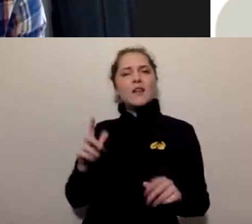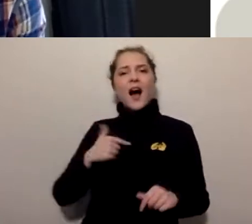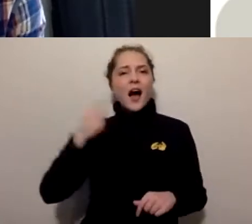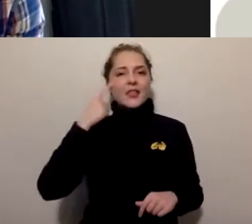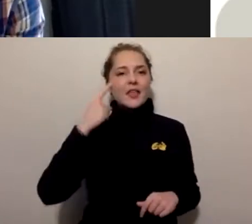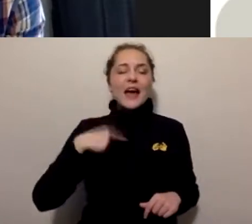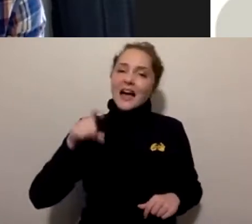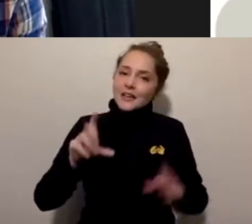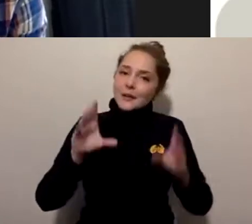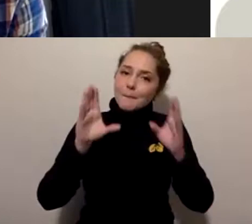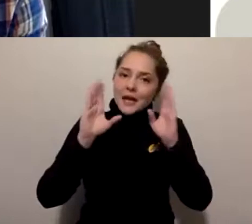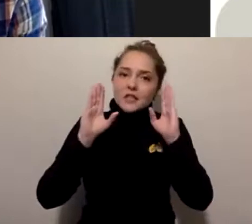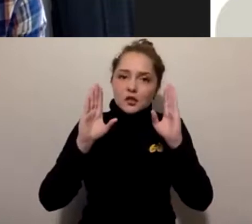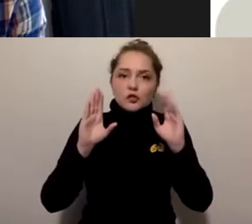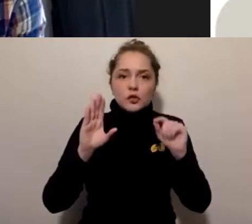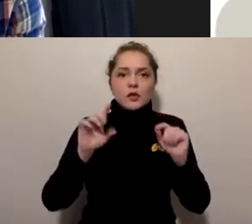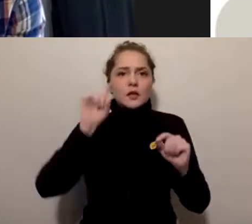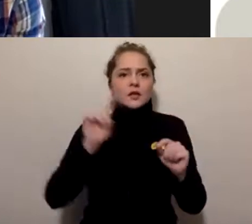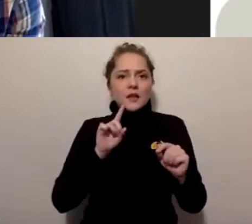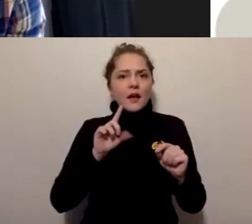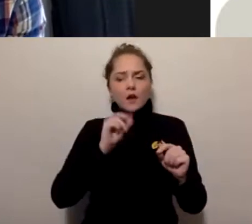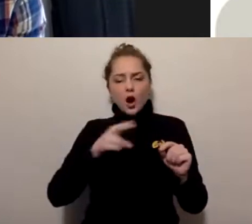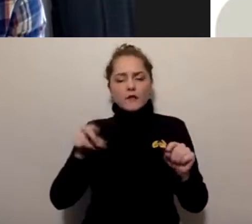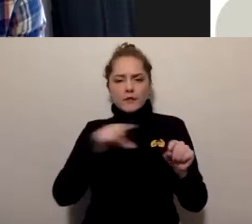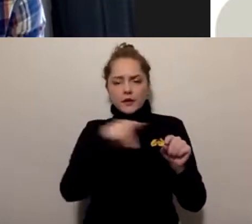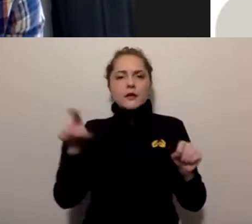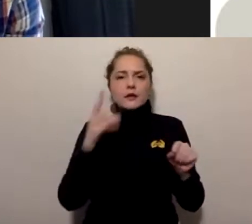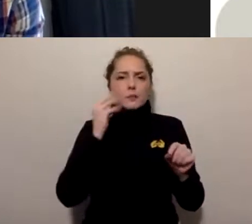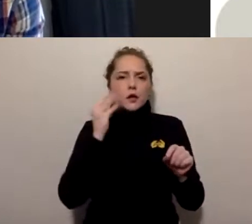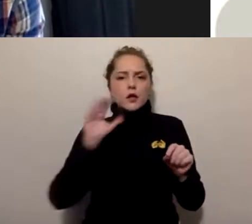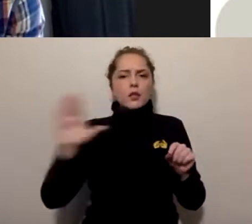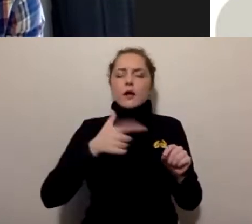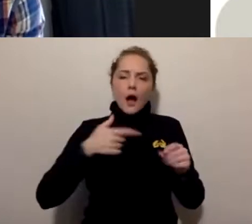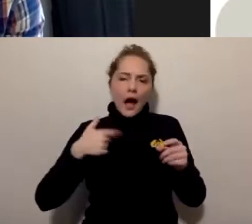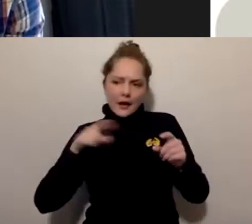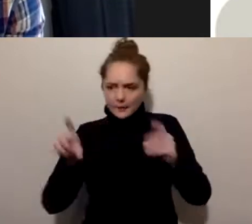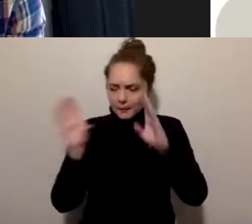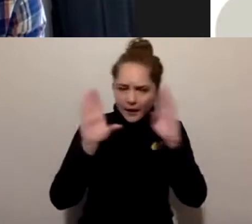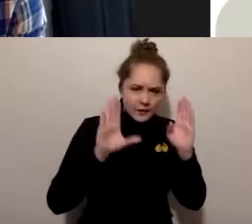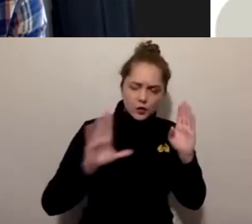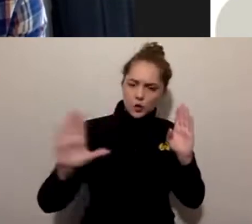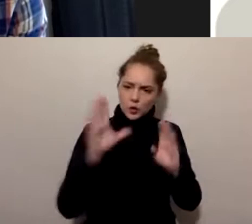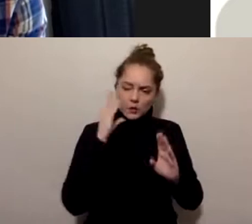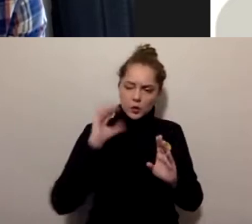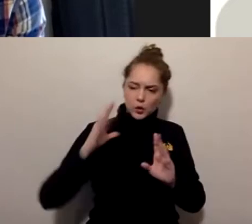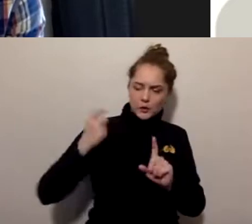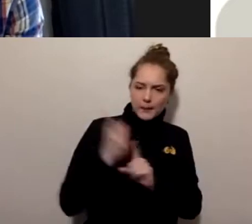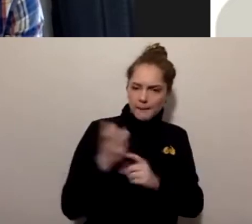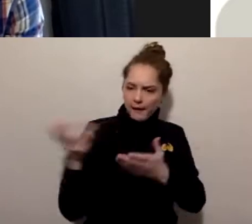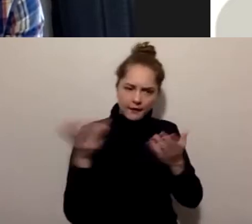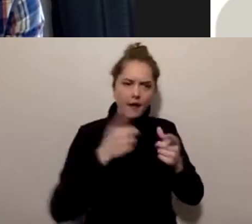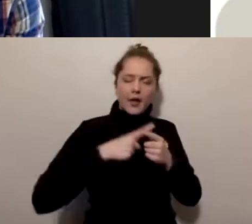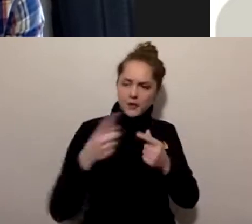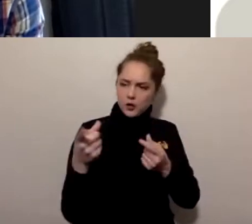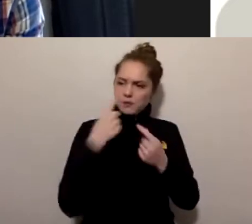more listening to people that are living through these experiences and who are affected to then, give them the resources